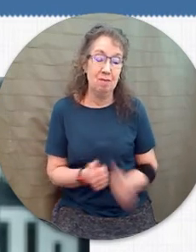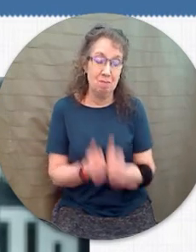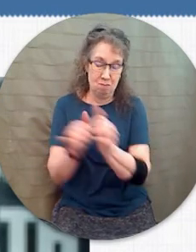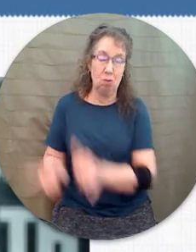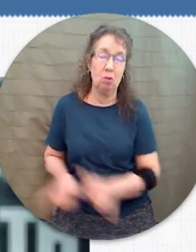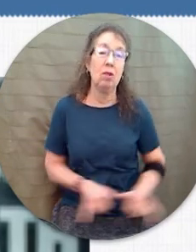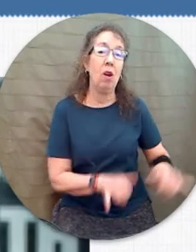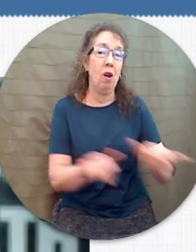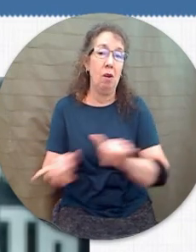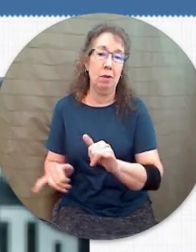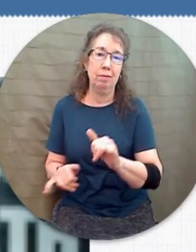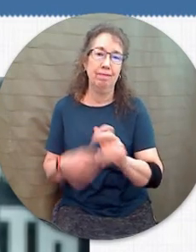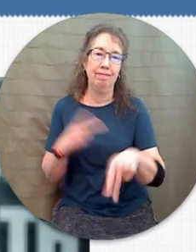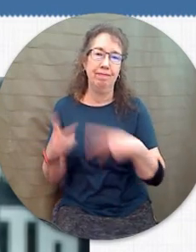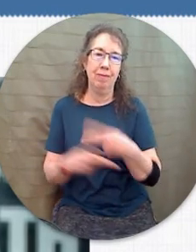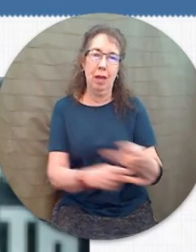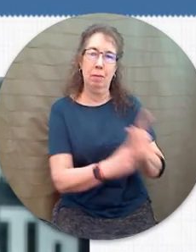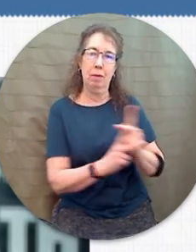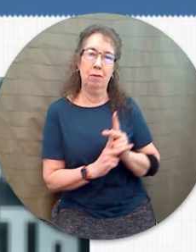mortgage.